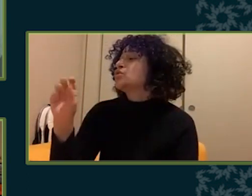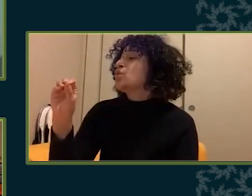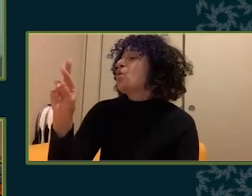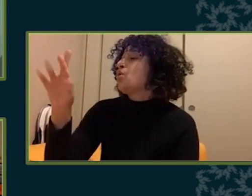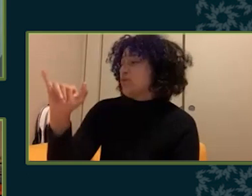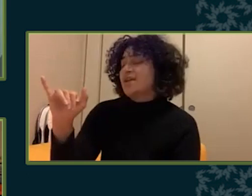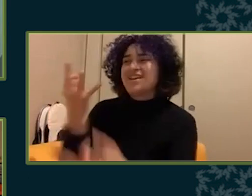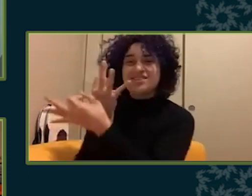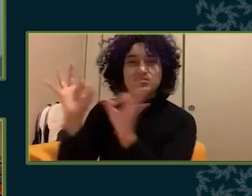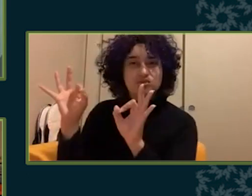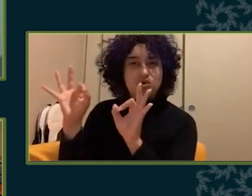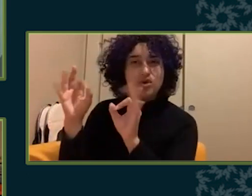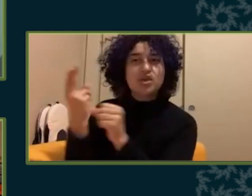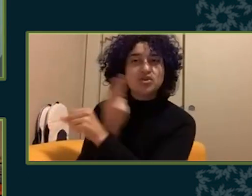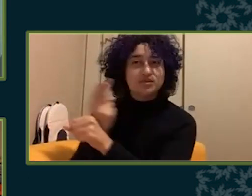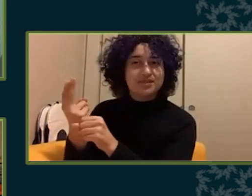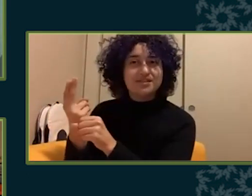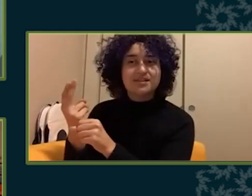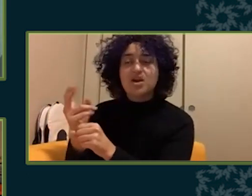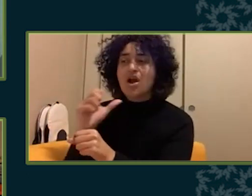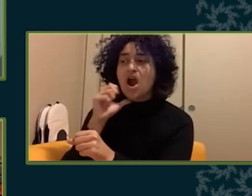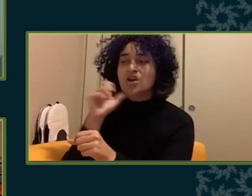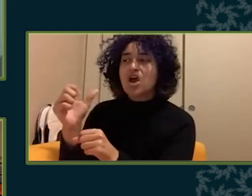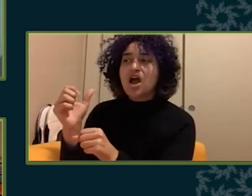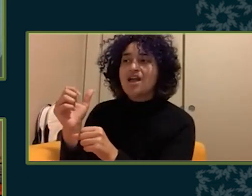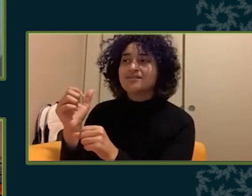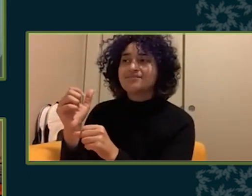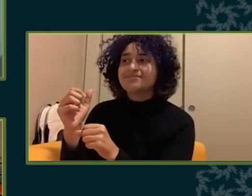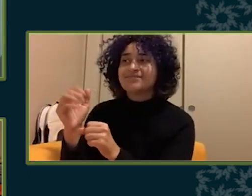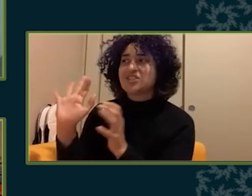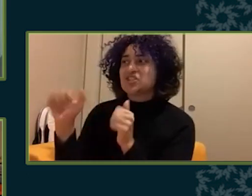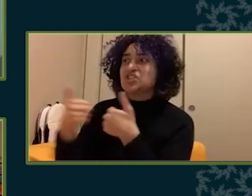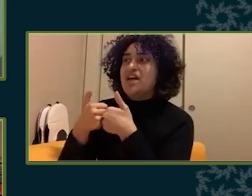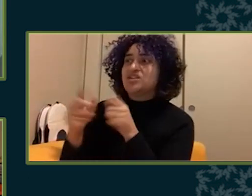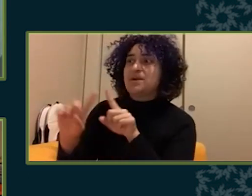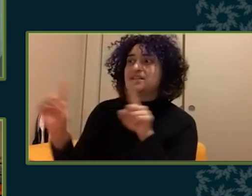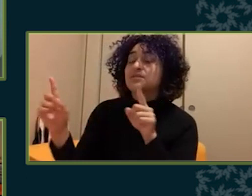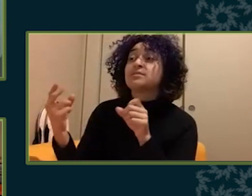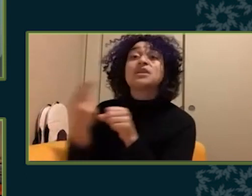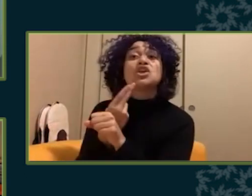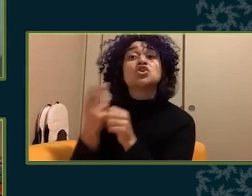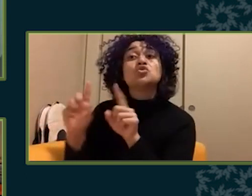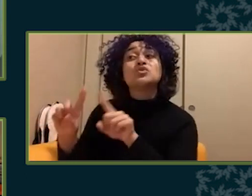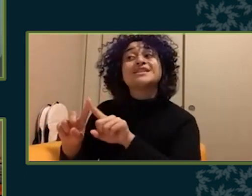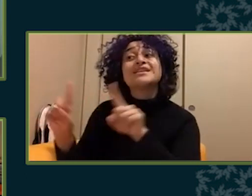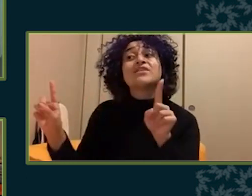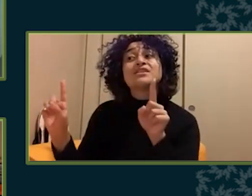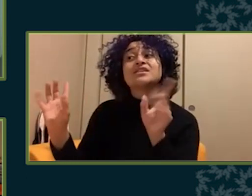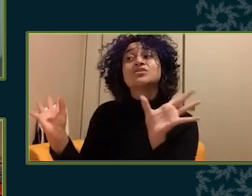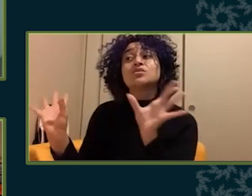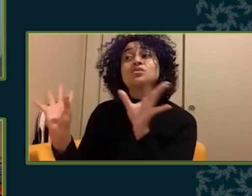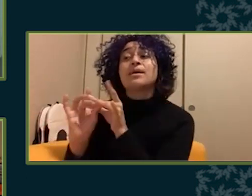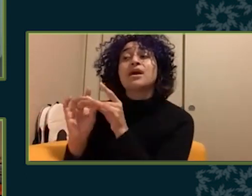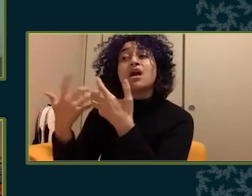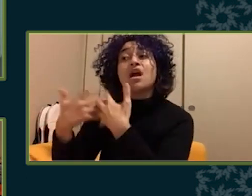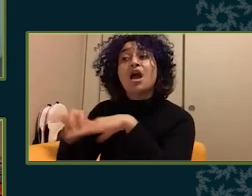power are not threatened by difference, and they use power to connect, heal, repair our world, and